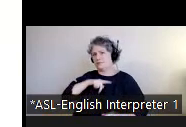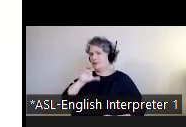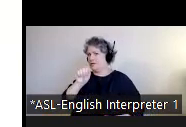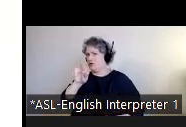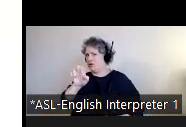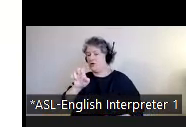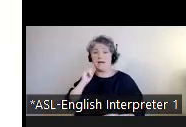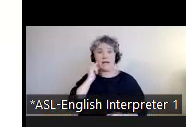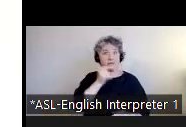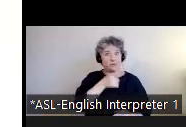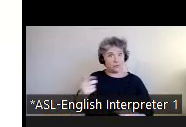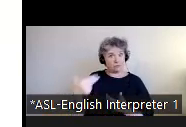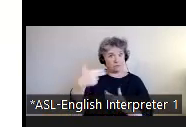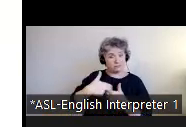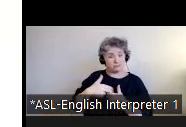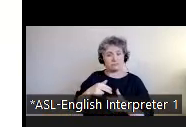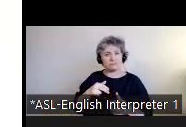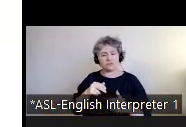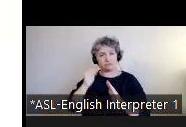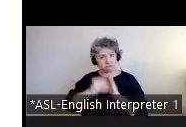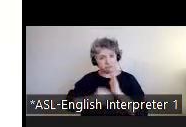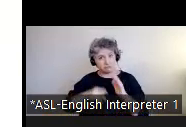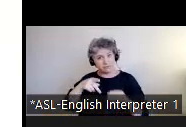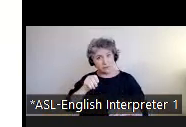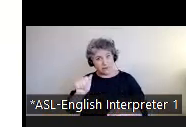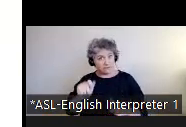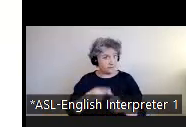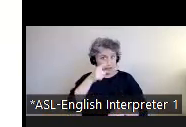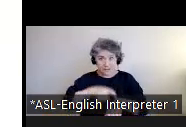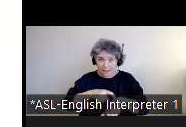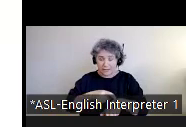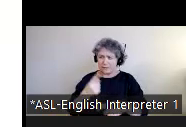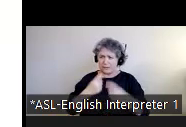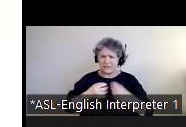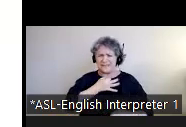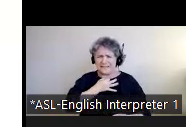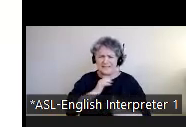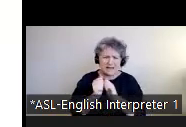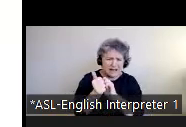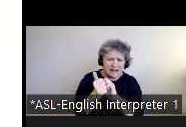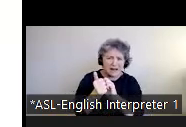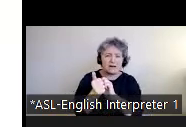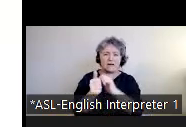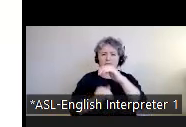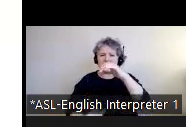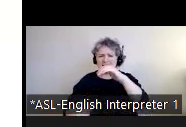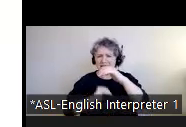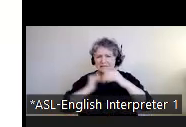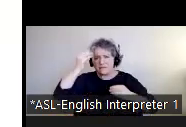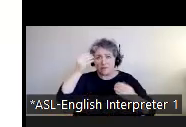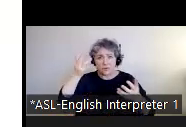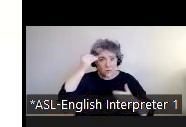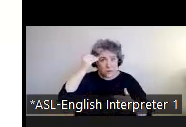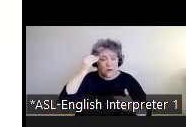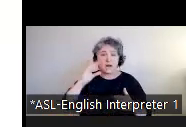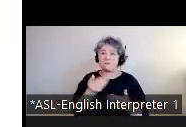you're here to make a power of attorney, maybe for the first time, you've got questions about it, you want to know the basics, but also if you're a